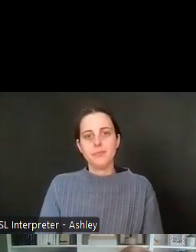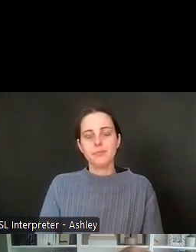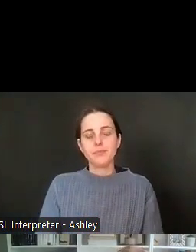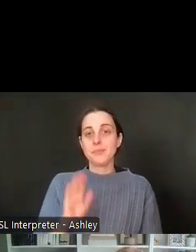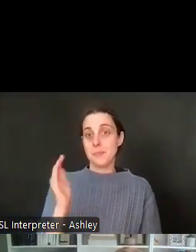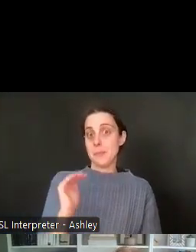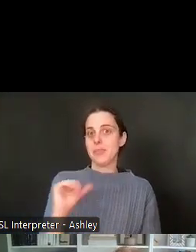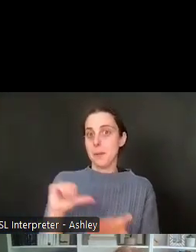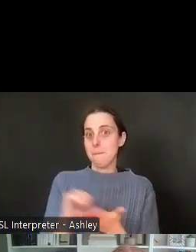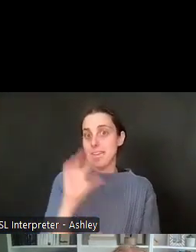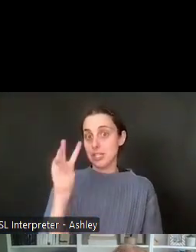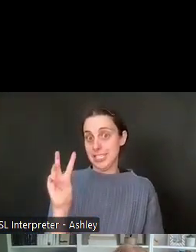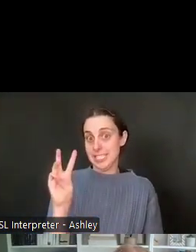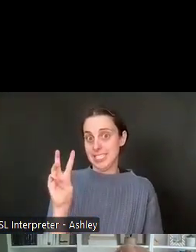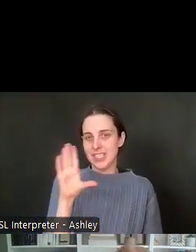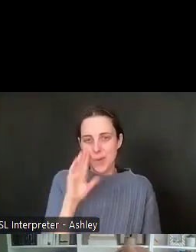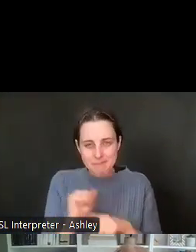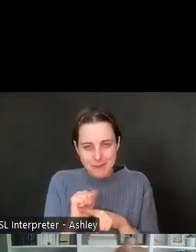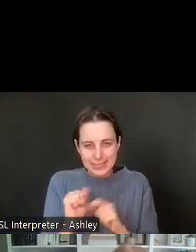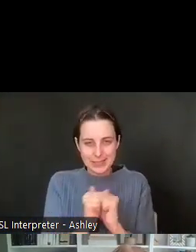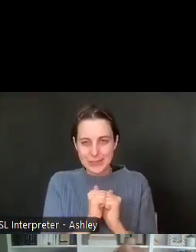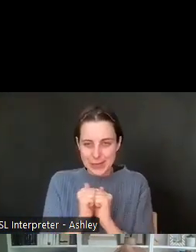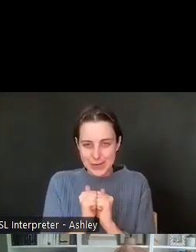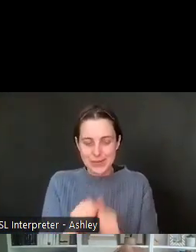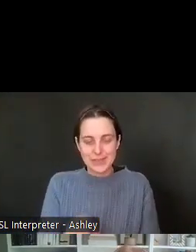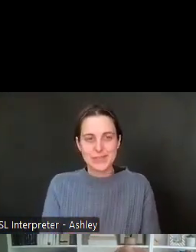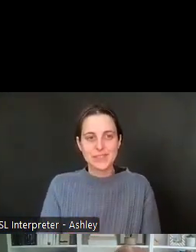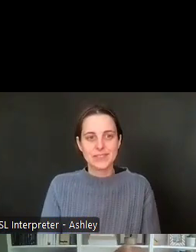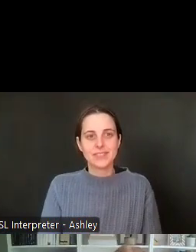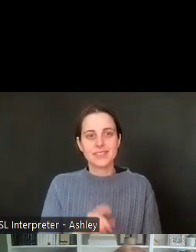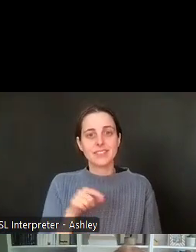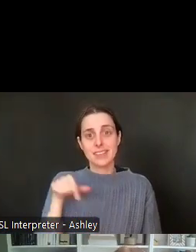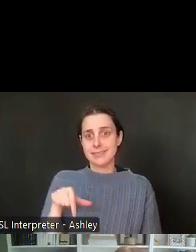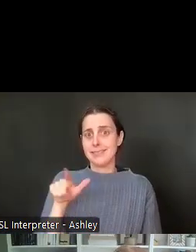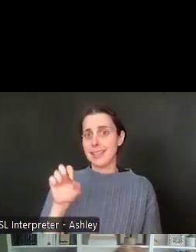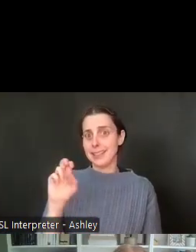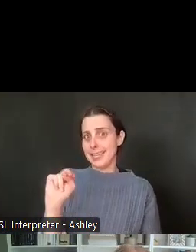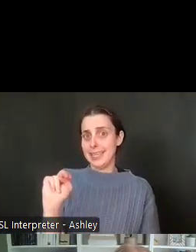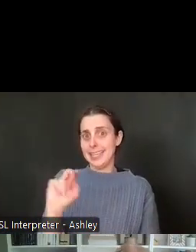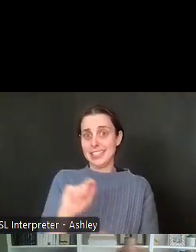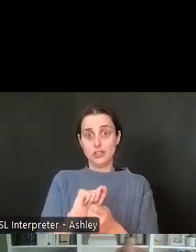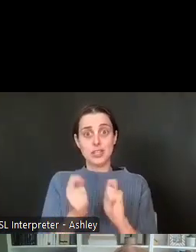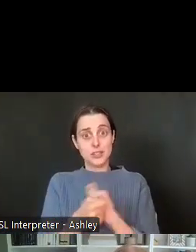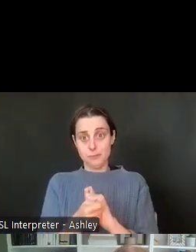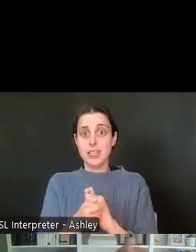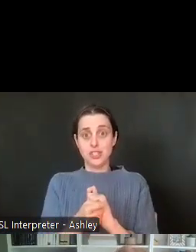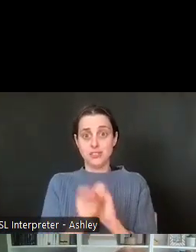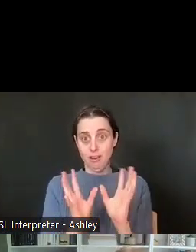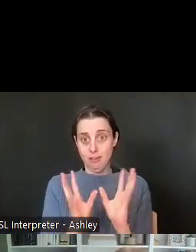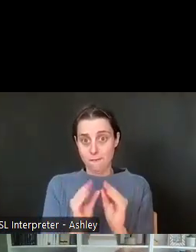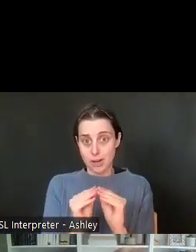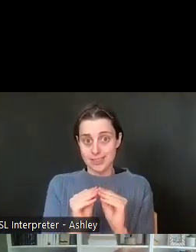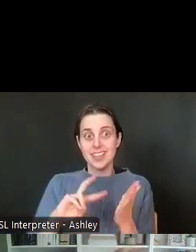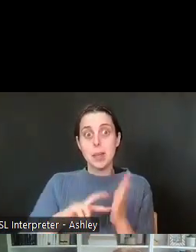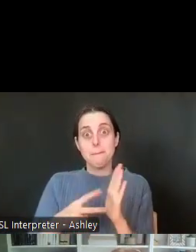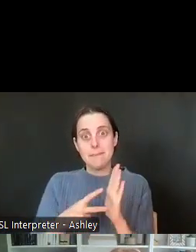page 6. And this is a lean transformation conference. So let's use a lean philosophy to help us